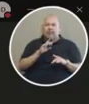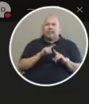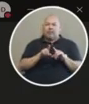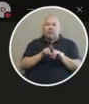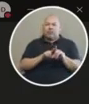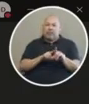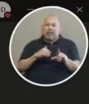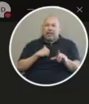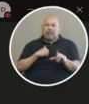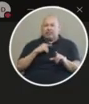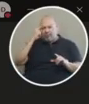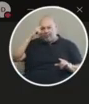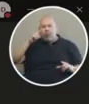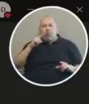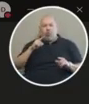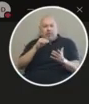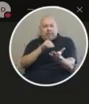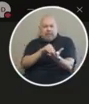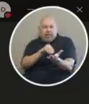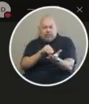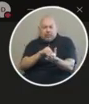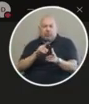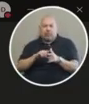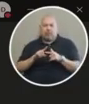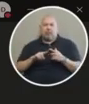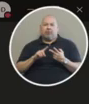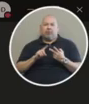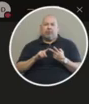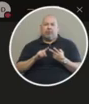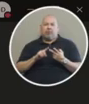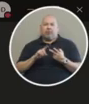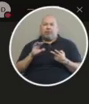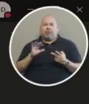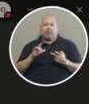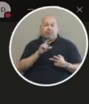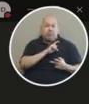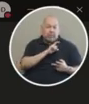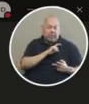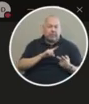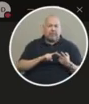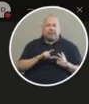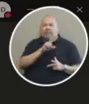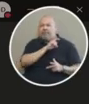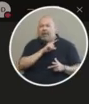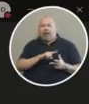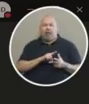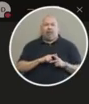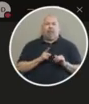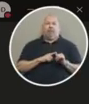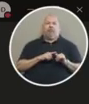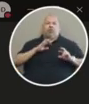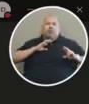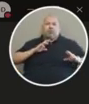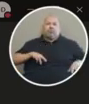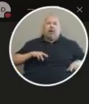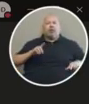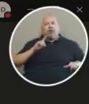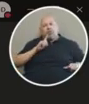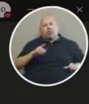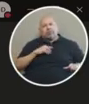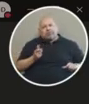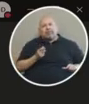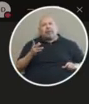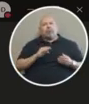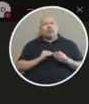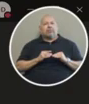as well as for physicians, for police and fire, for first responders. There's a